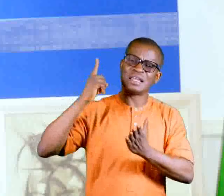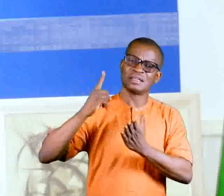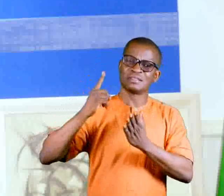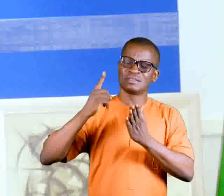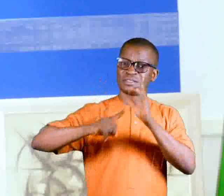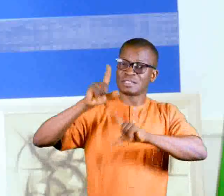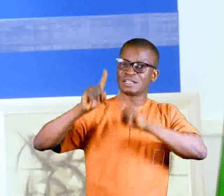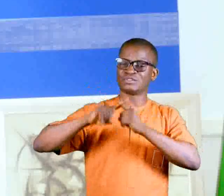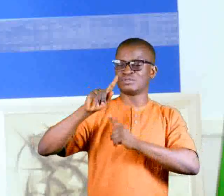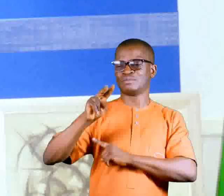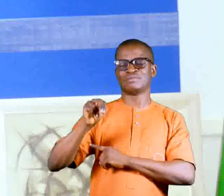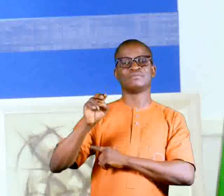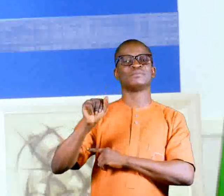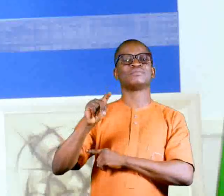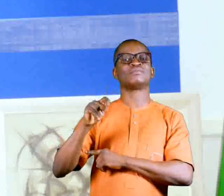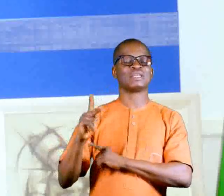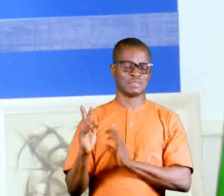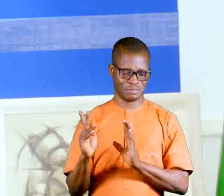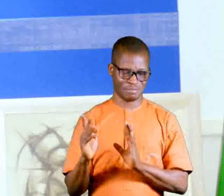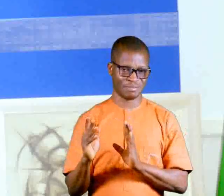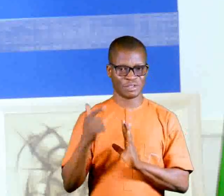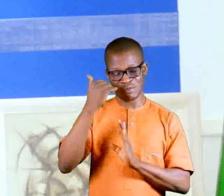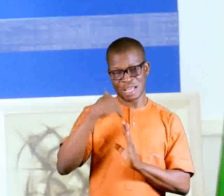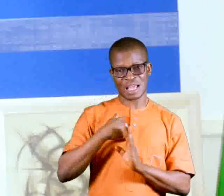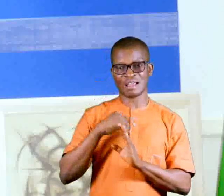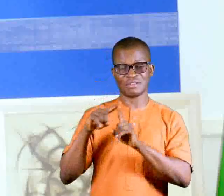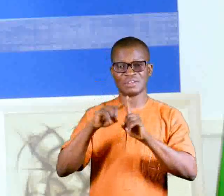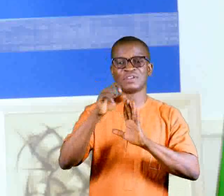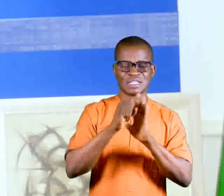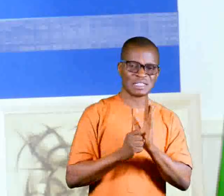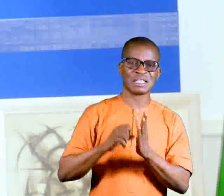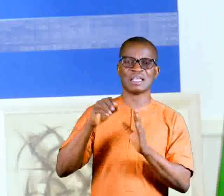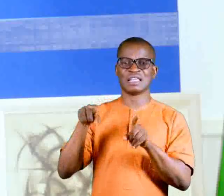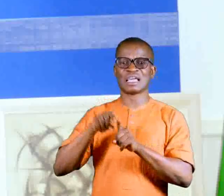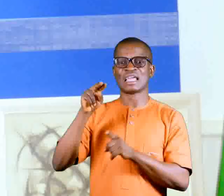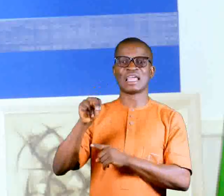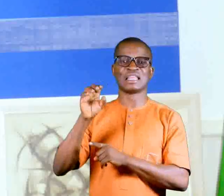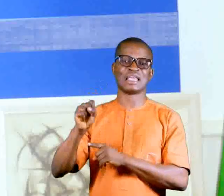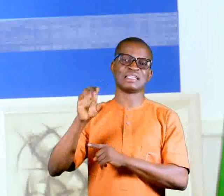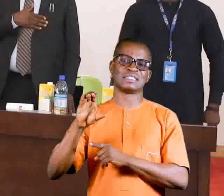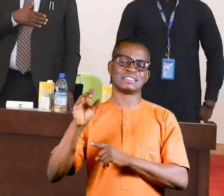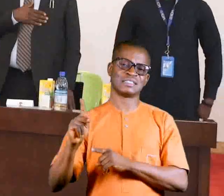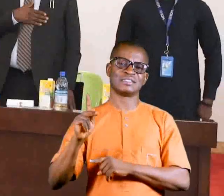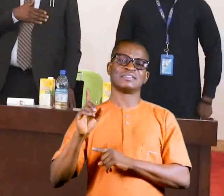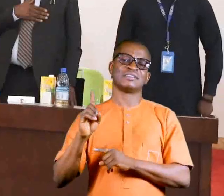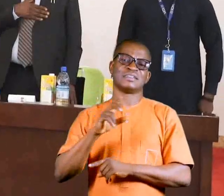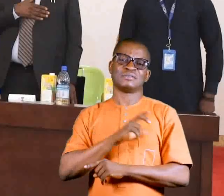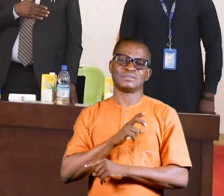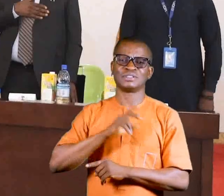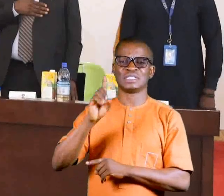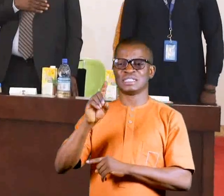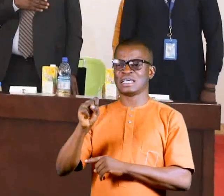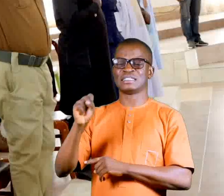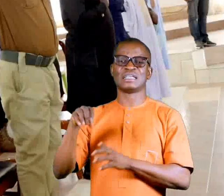task force composition you have law enforcement agencies, NSCDC, immigration, police, you even